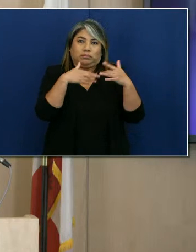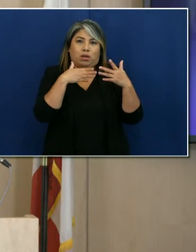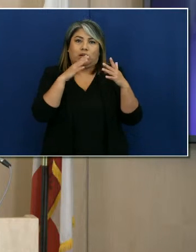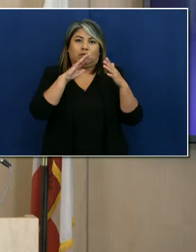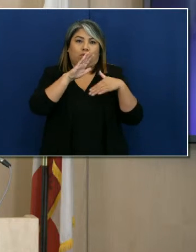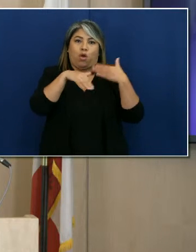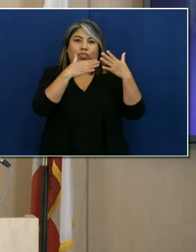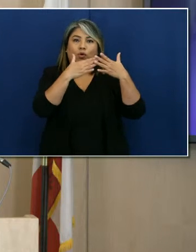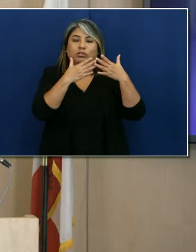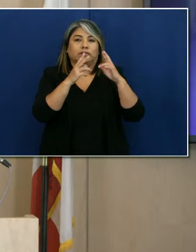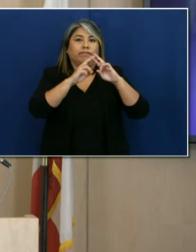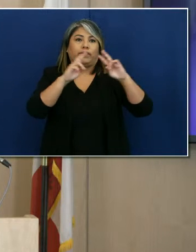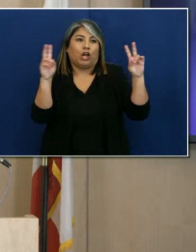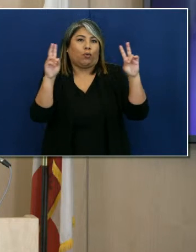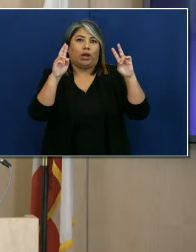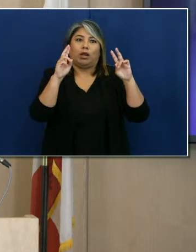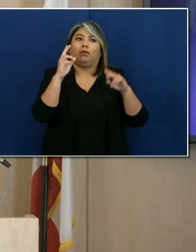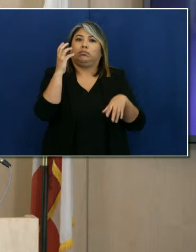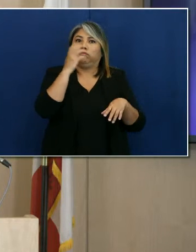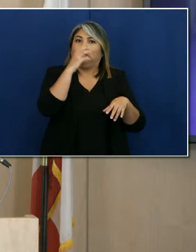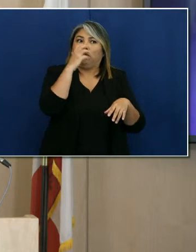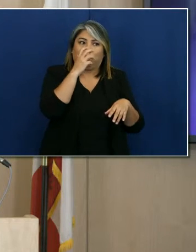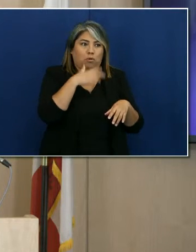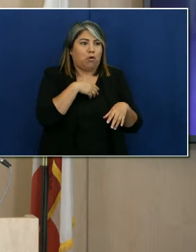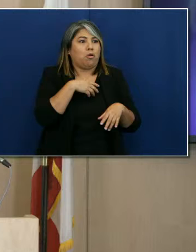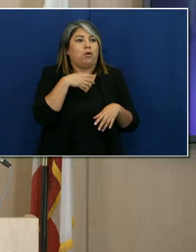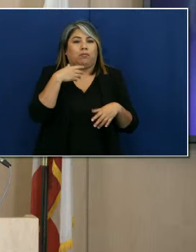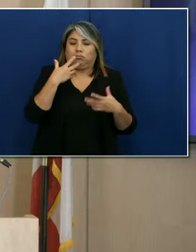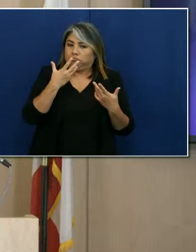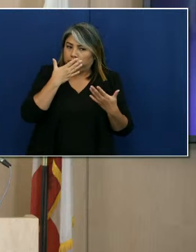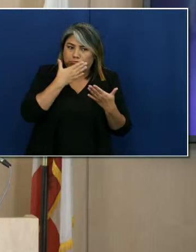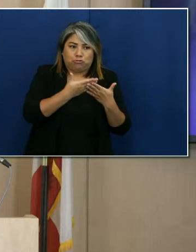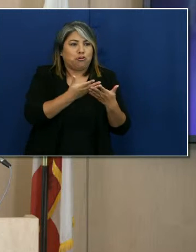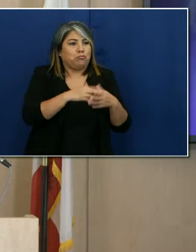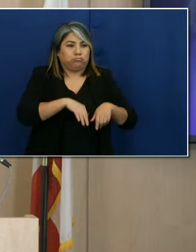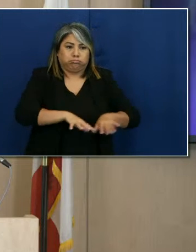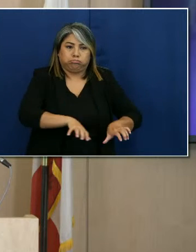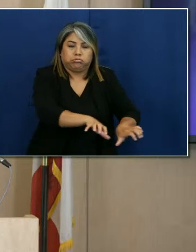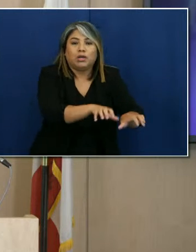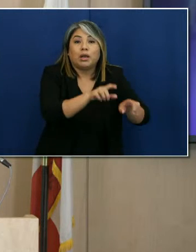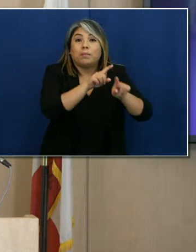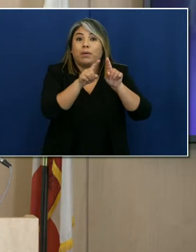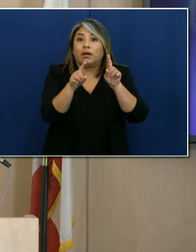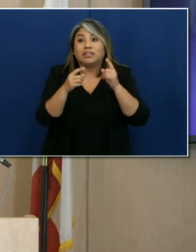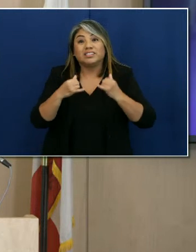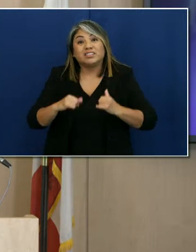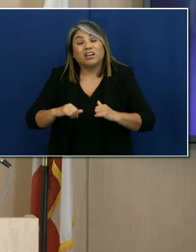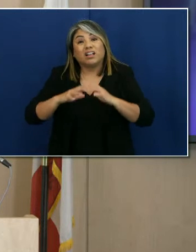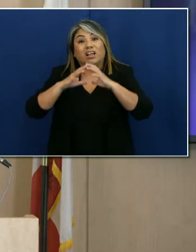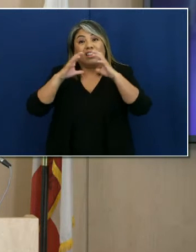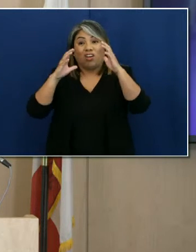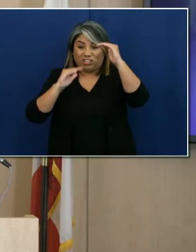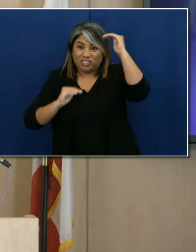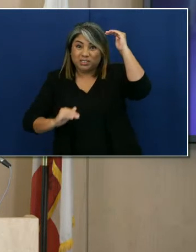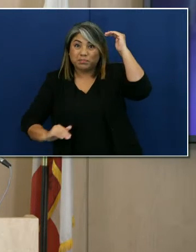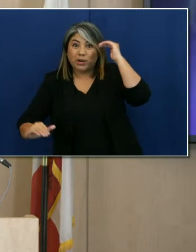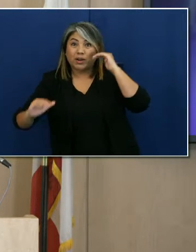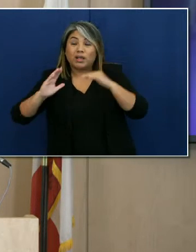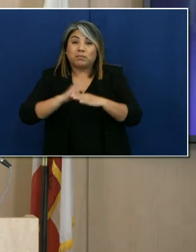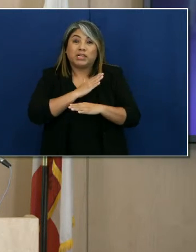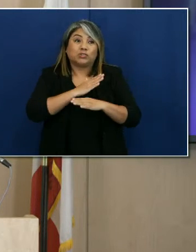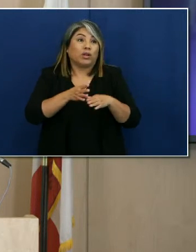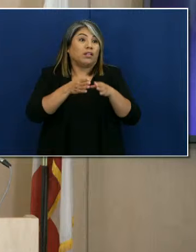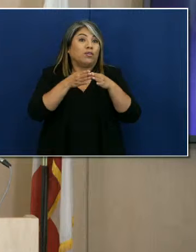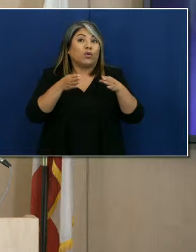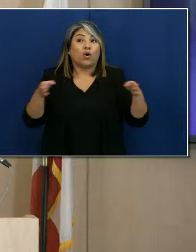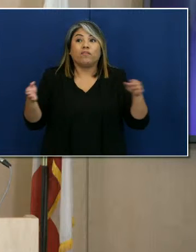very, laudable proactive measures, there's still this fairly large disparity between the